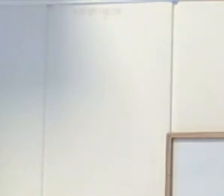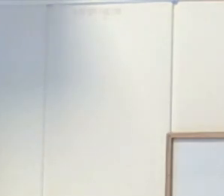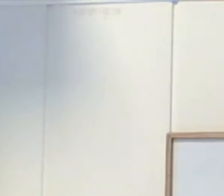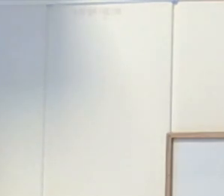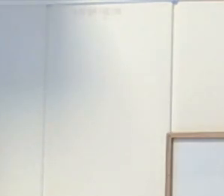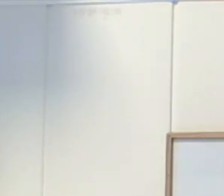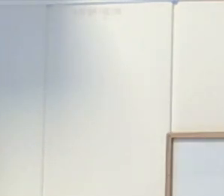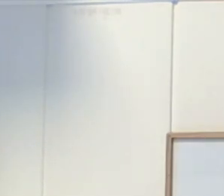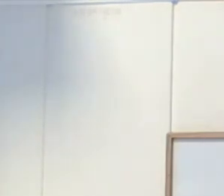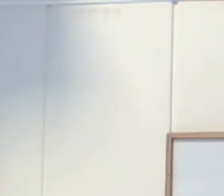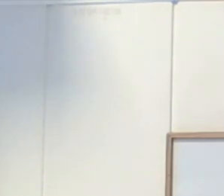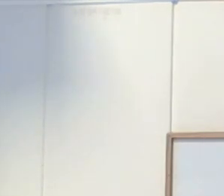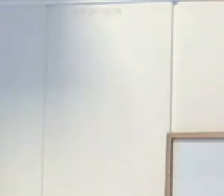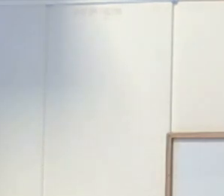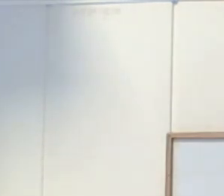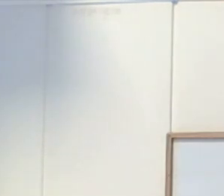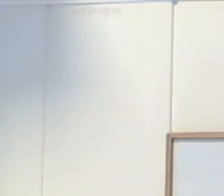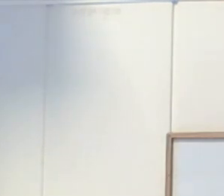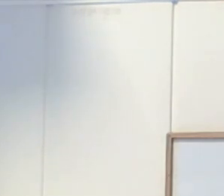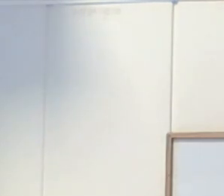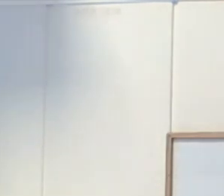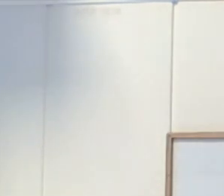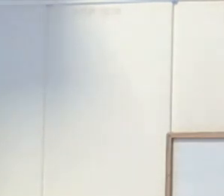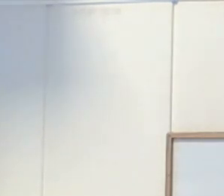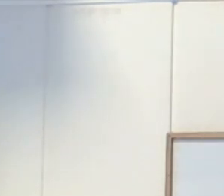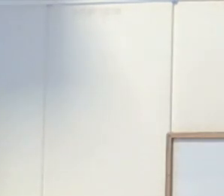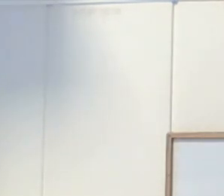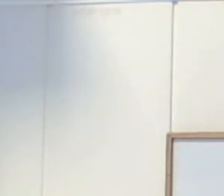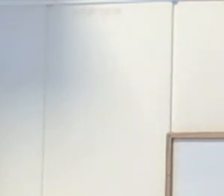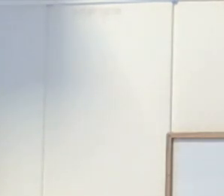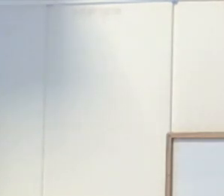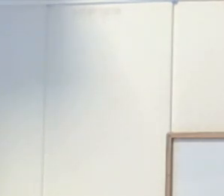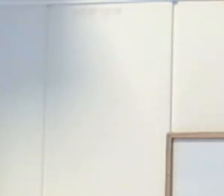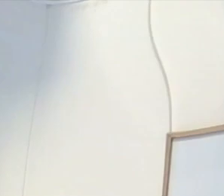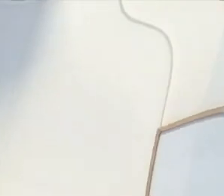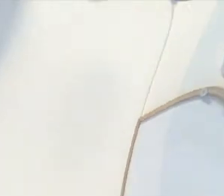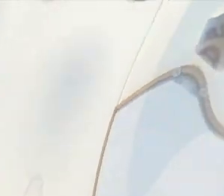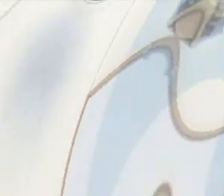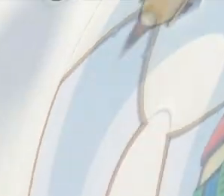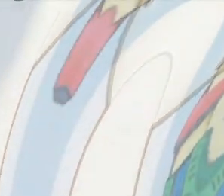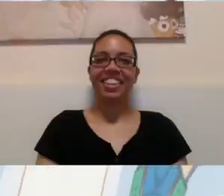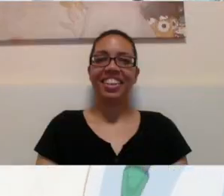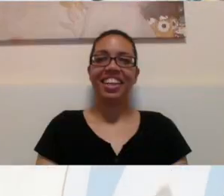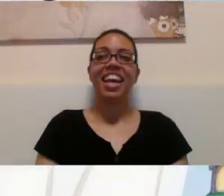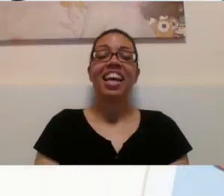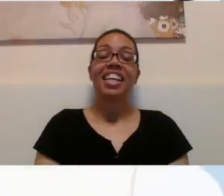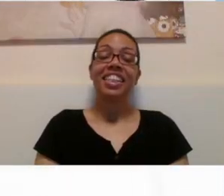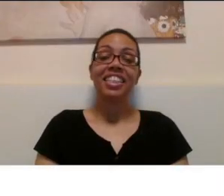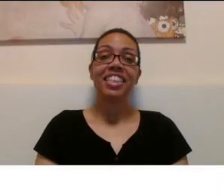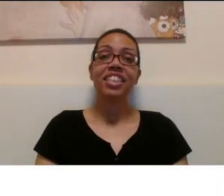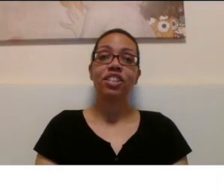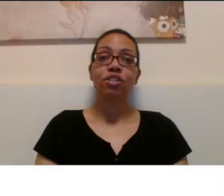I am fine. Thank you. And you? I know you are fantastic.